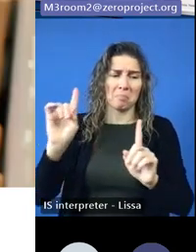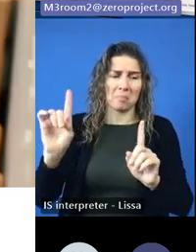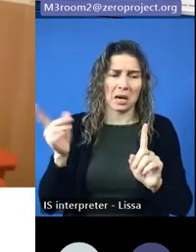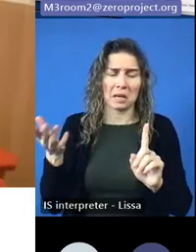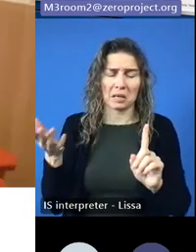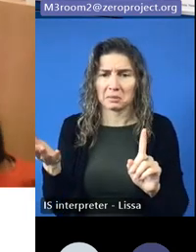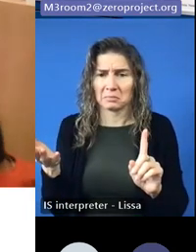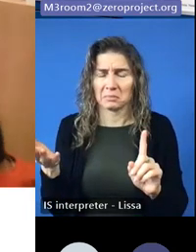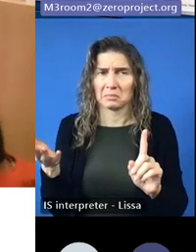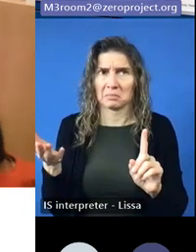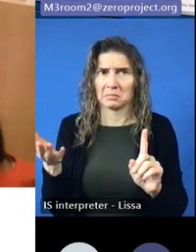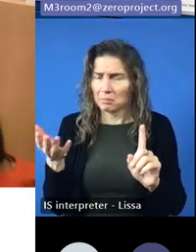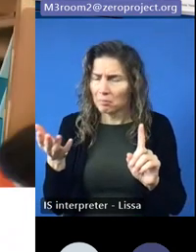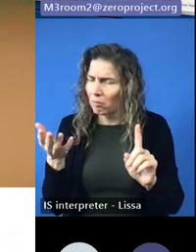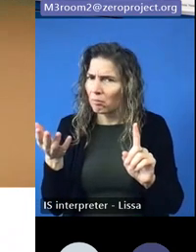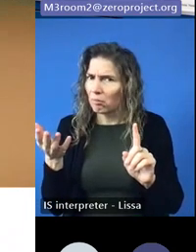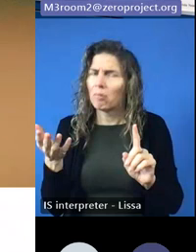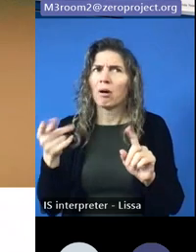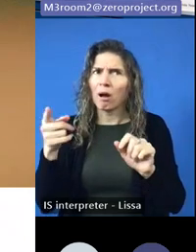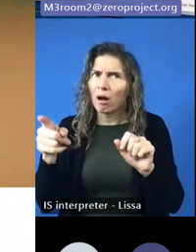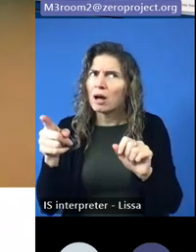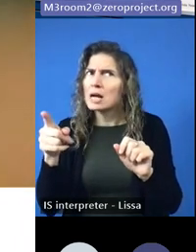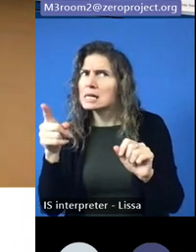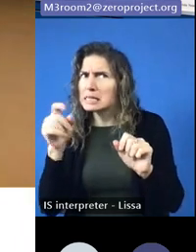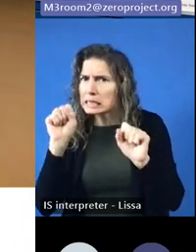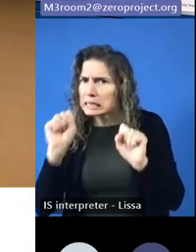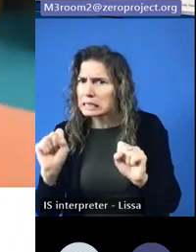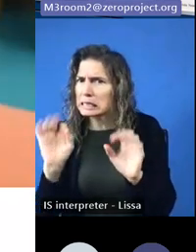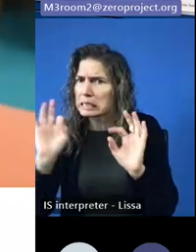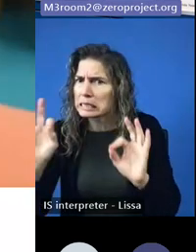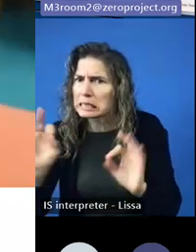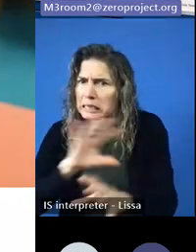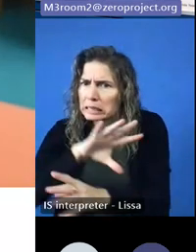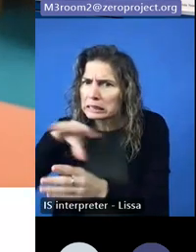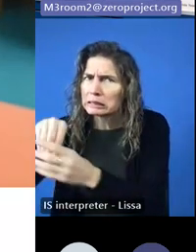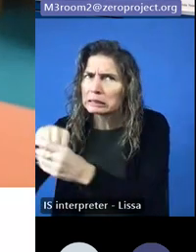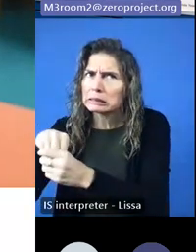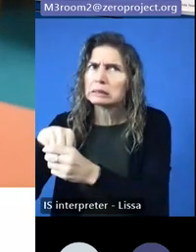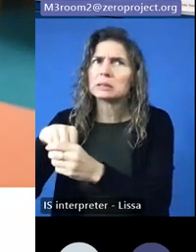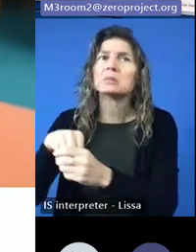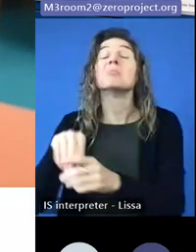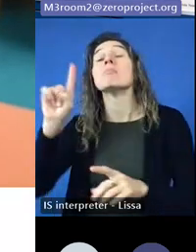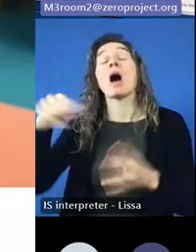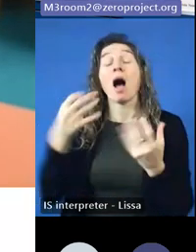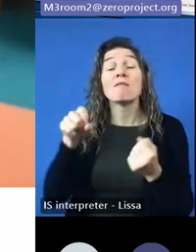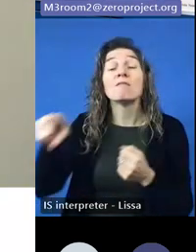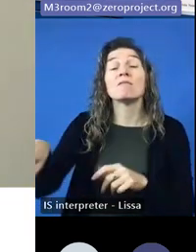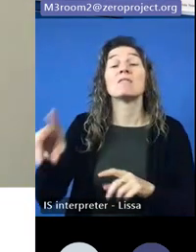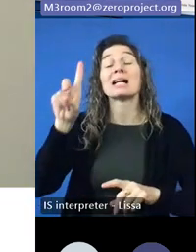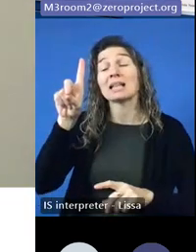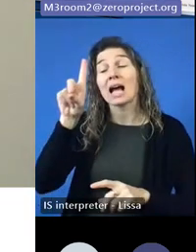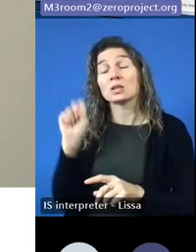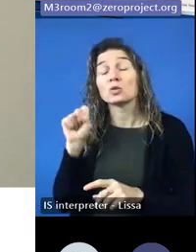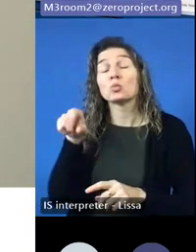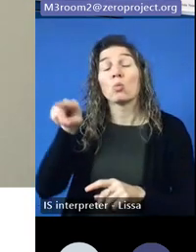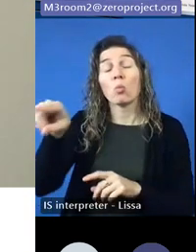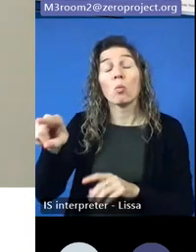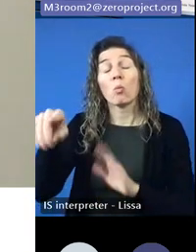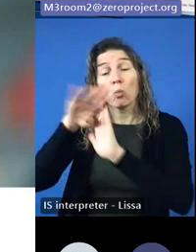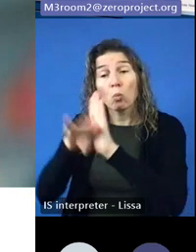Luckily, when Alaina started taking therapies at the Karachi Down Syndrome Program, I was told that they have a school readiness program as